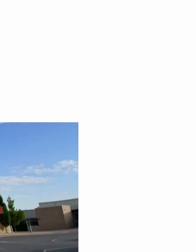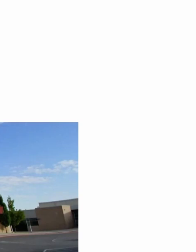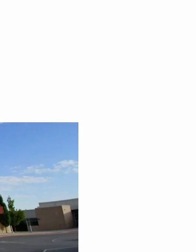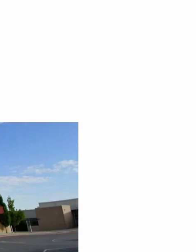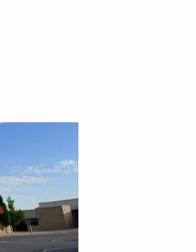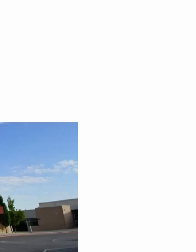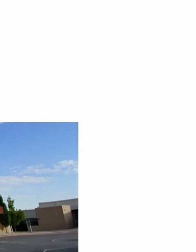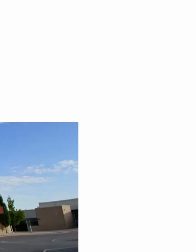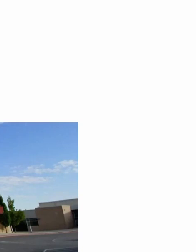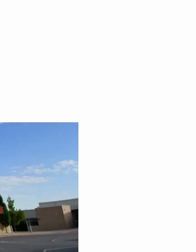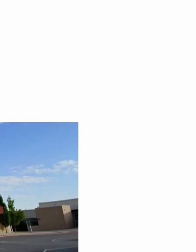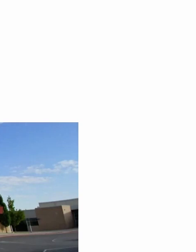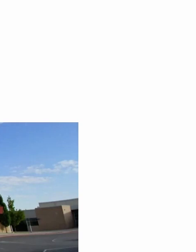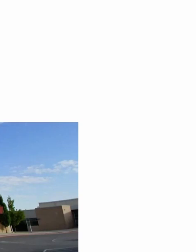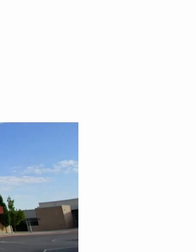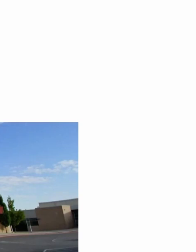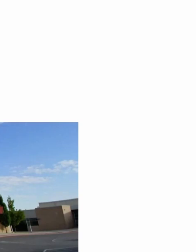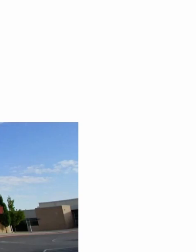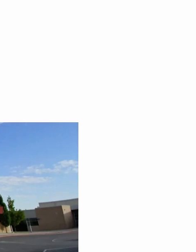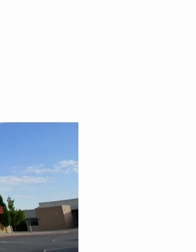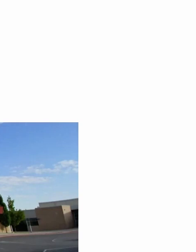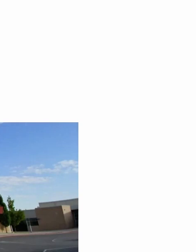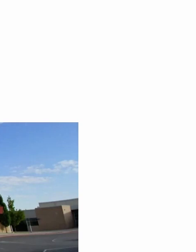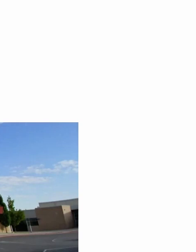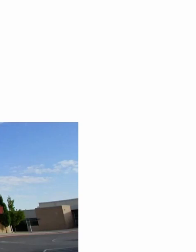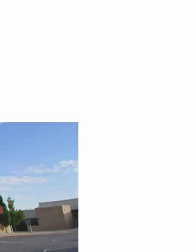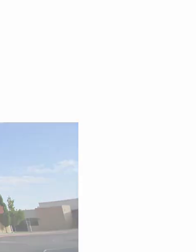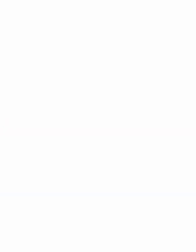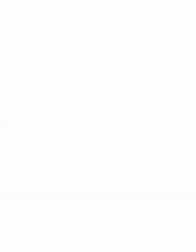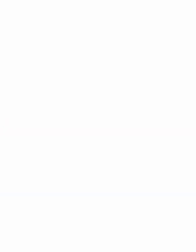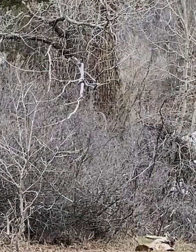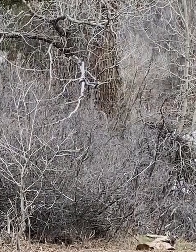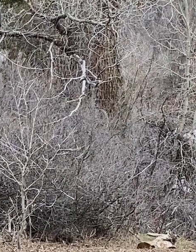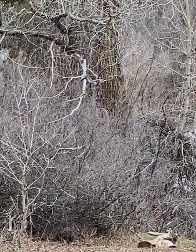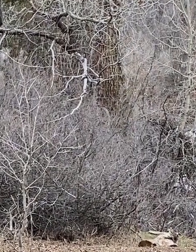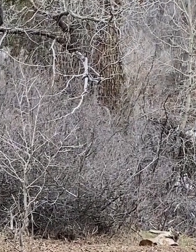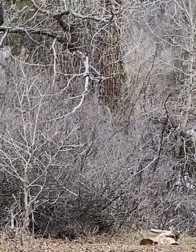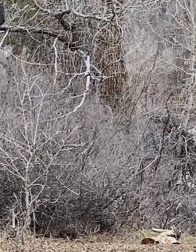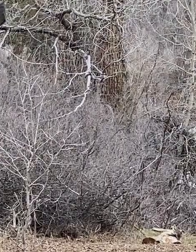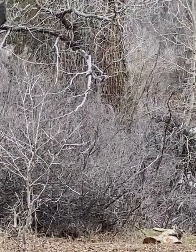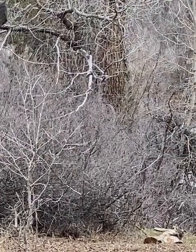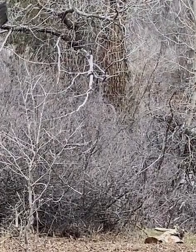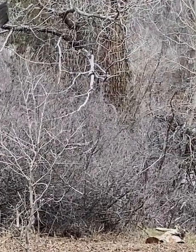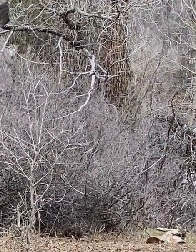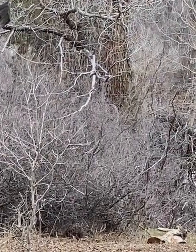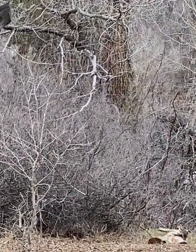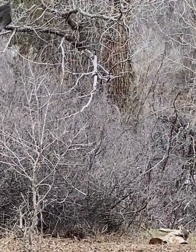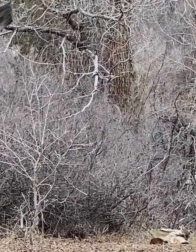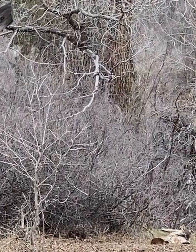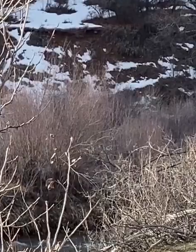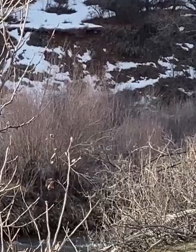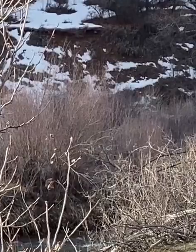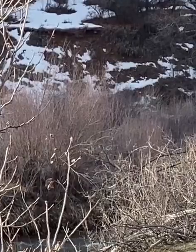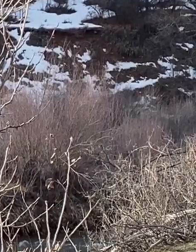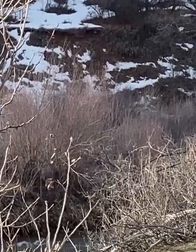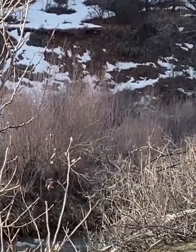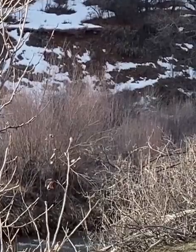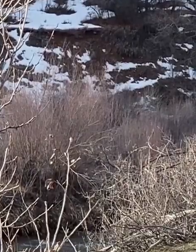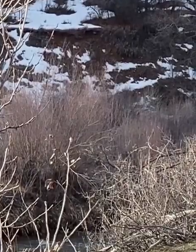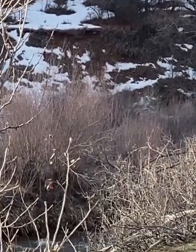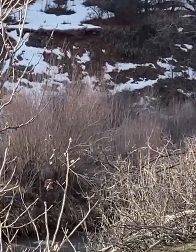Living. Special thanks to our American Sign Language interpreters, videographers, and